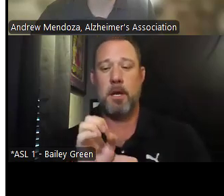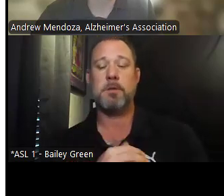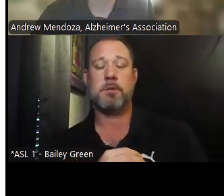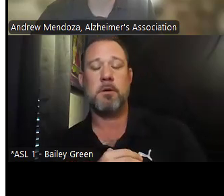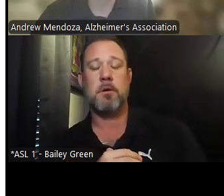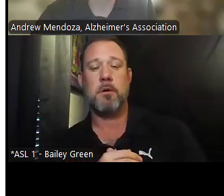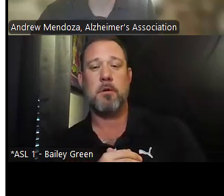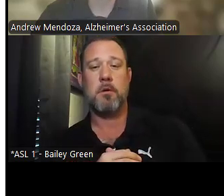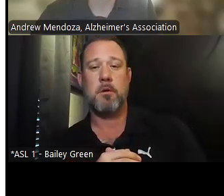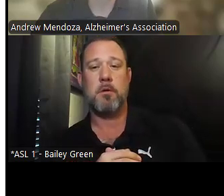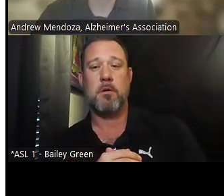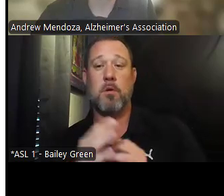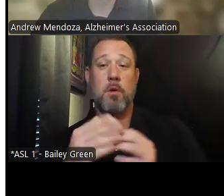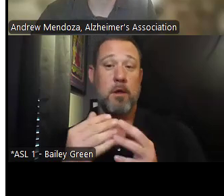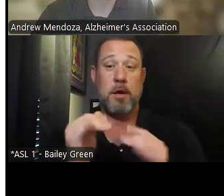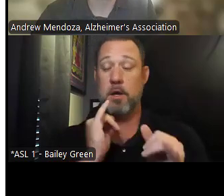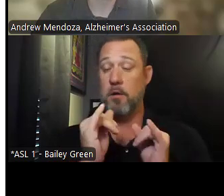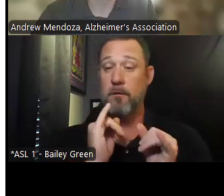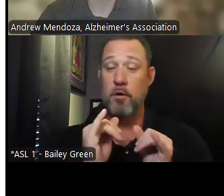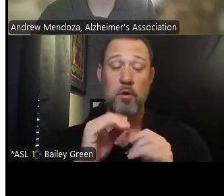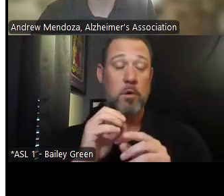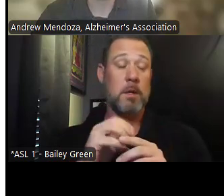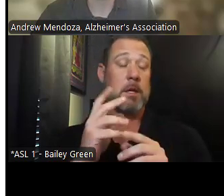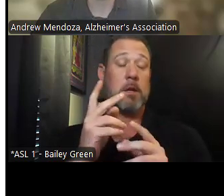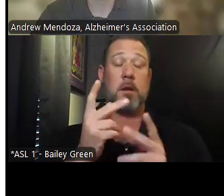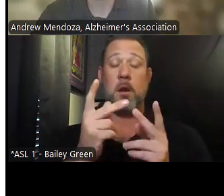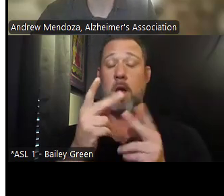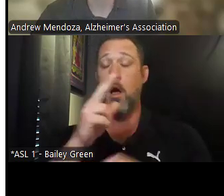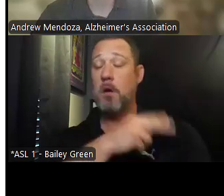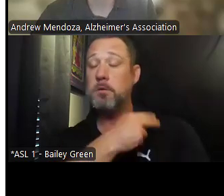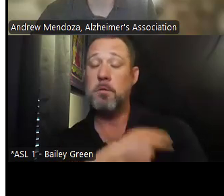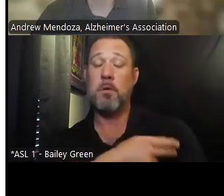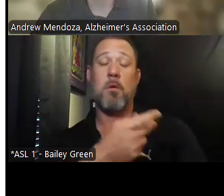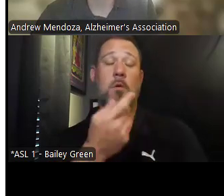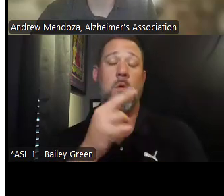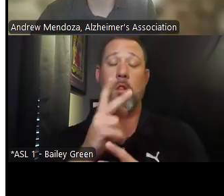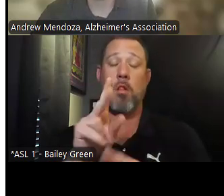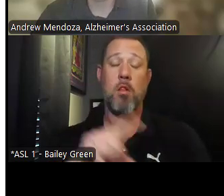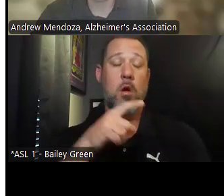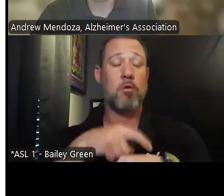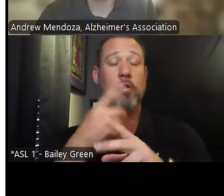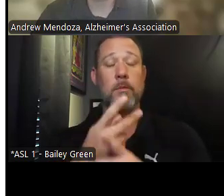it's interviewing someone in a long-term care facility or a hospital room.